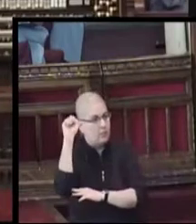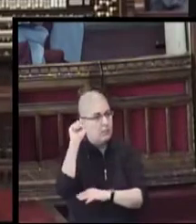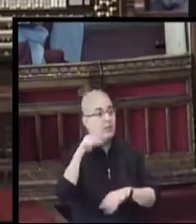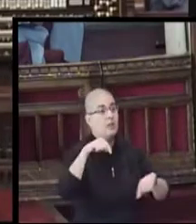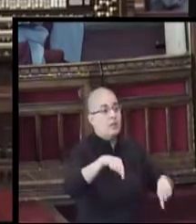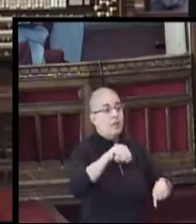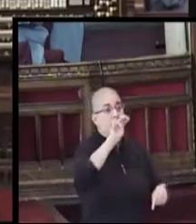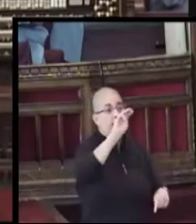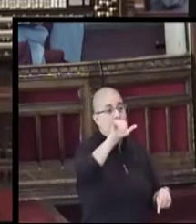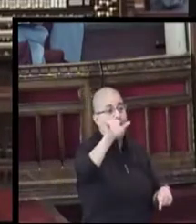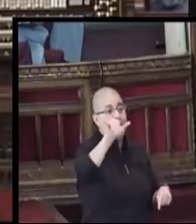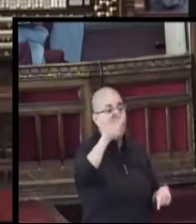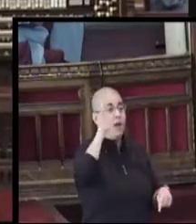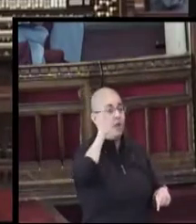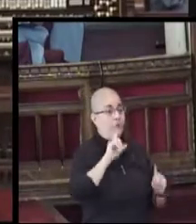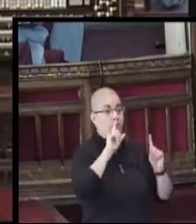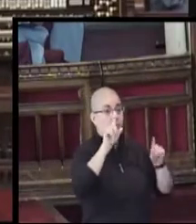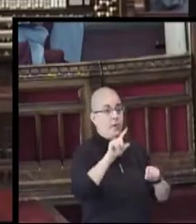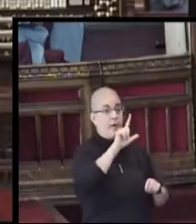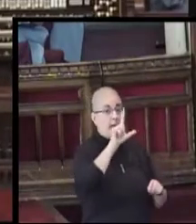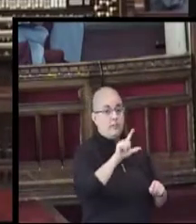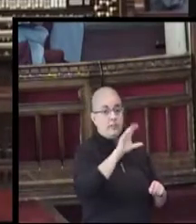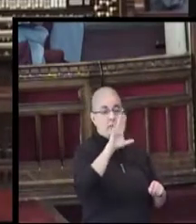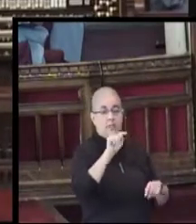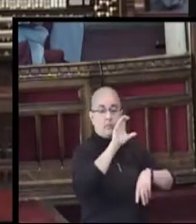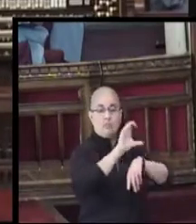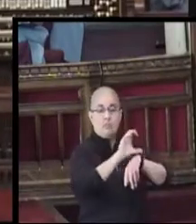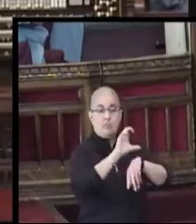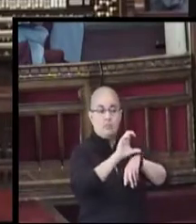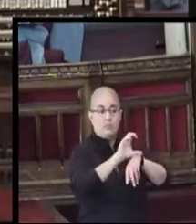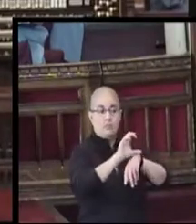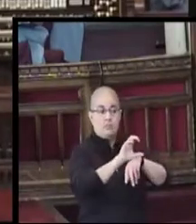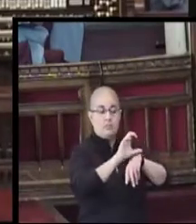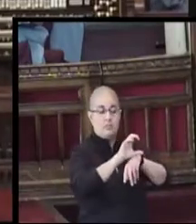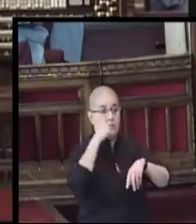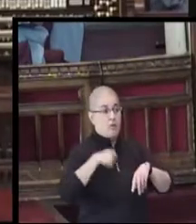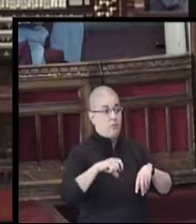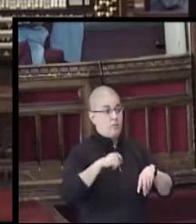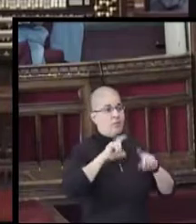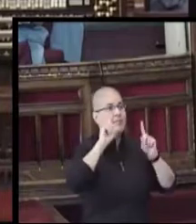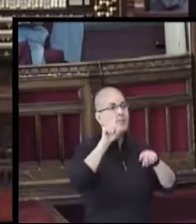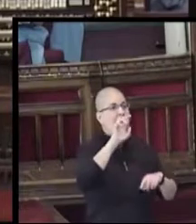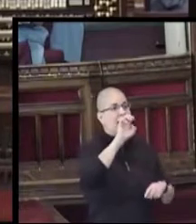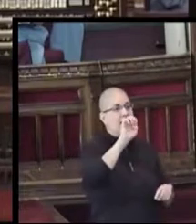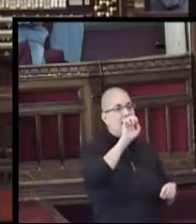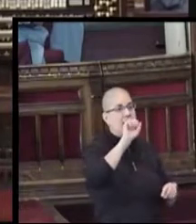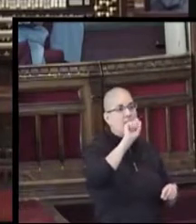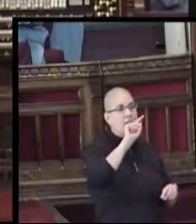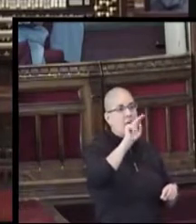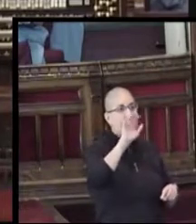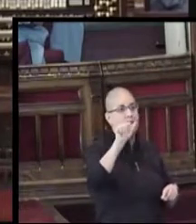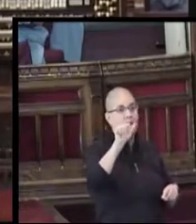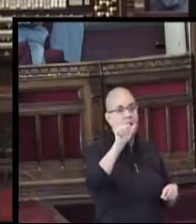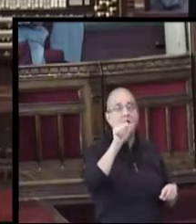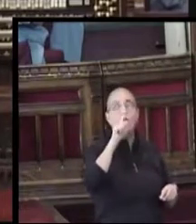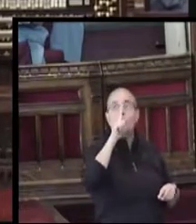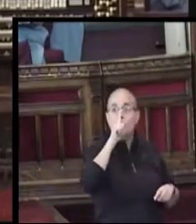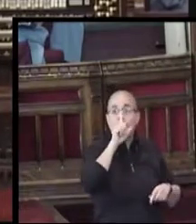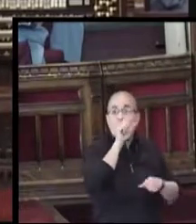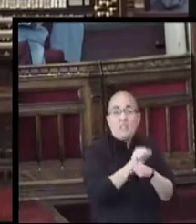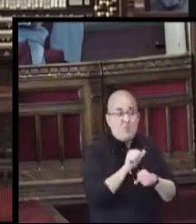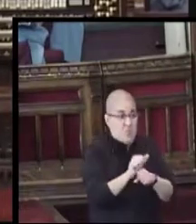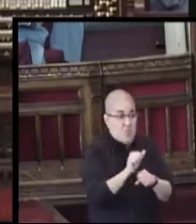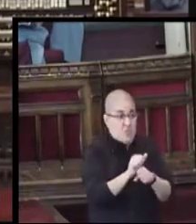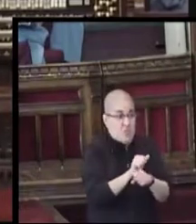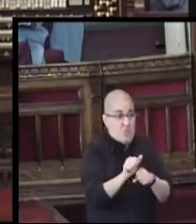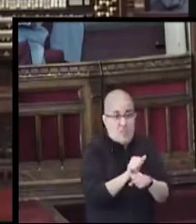to an LGBT Christian conference in Estonia to meet with folks who are on the front lines in many of those